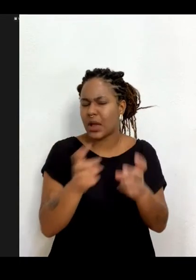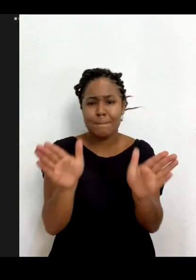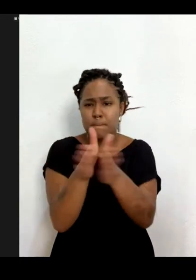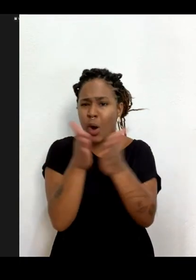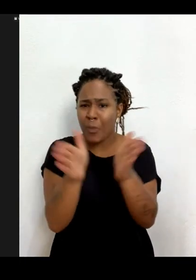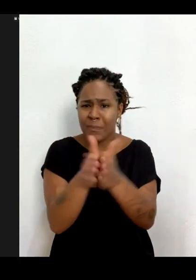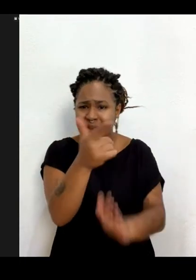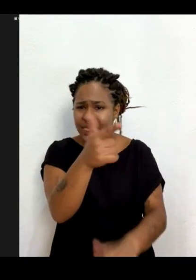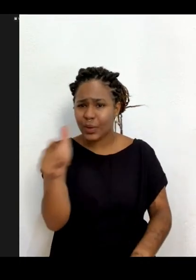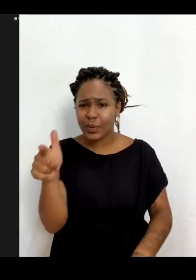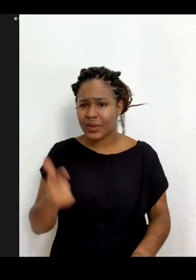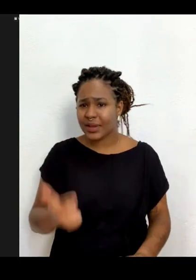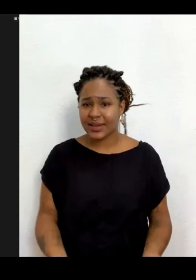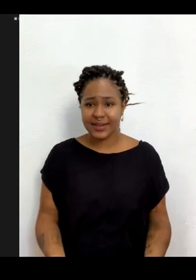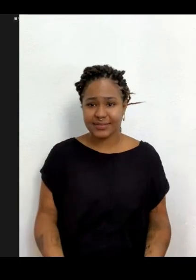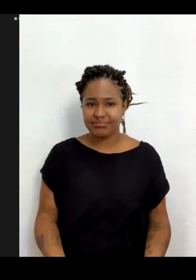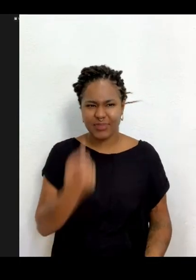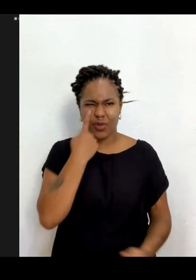okay